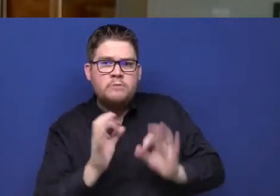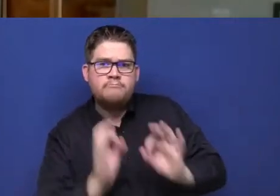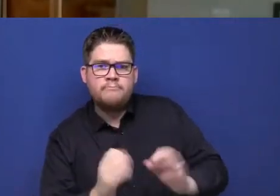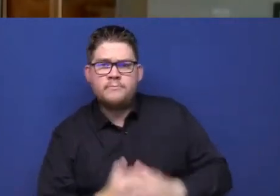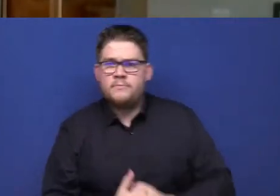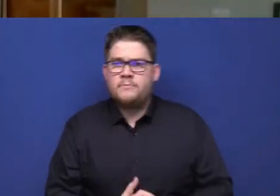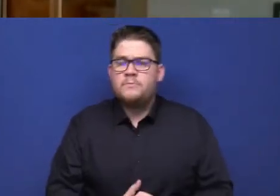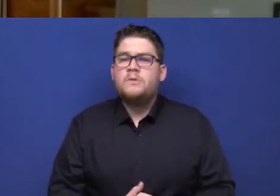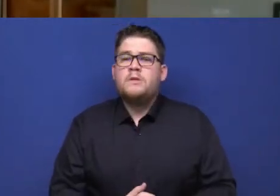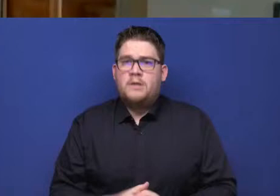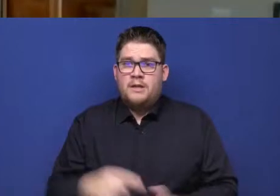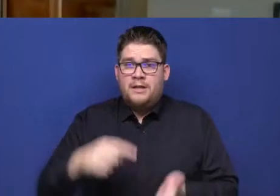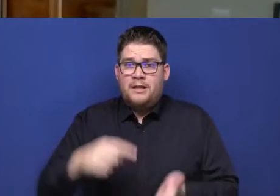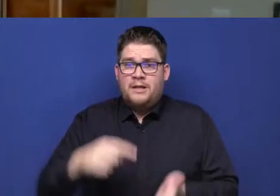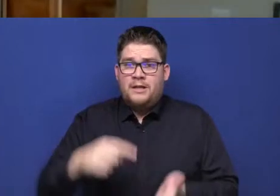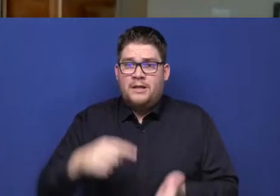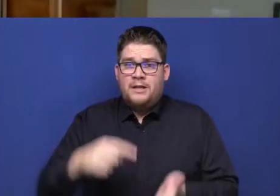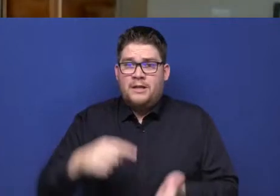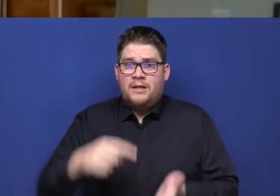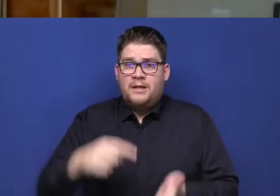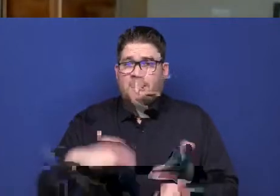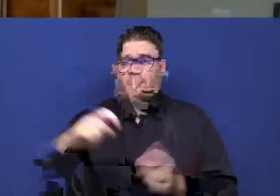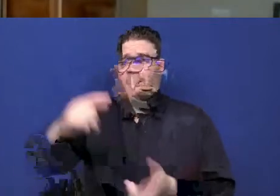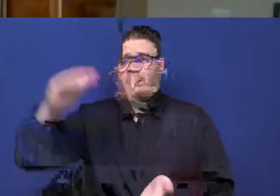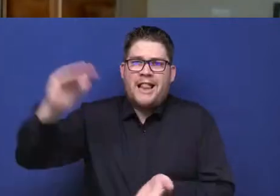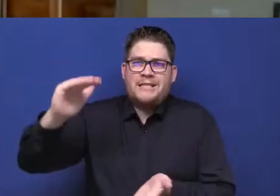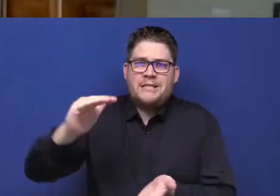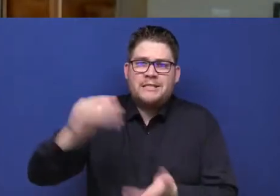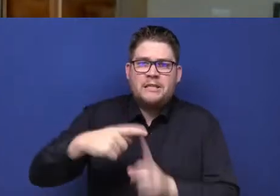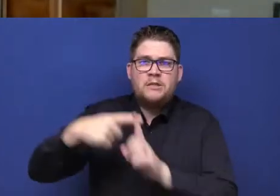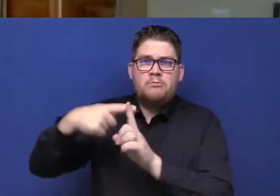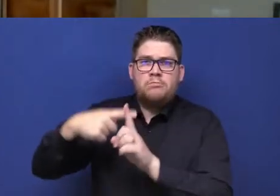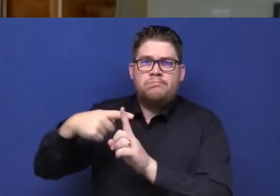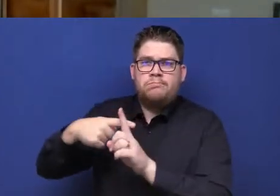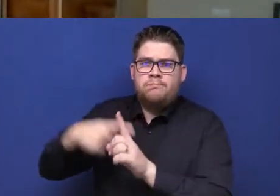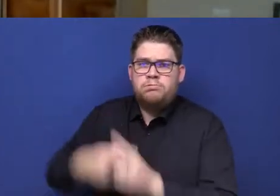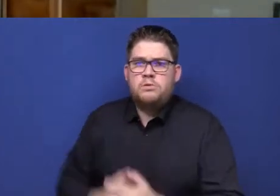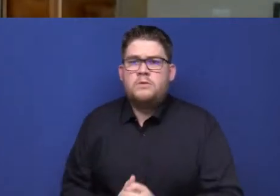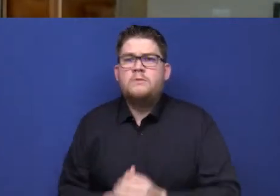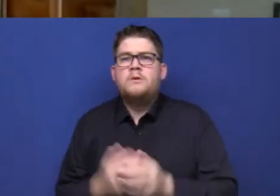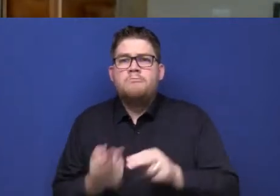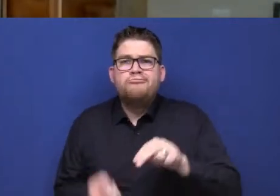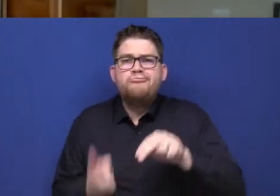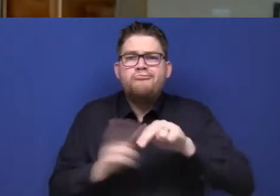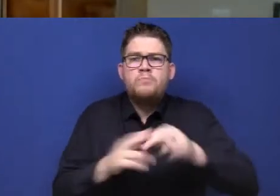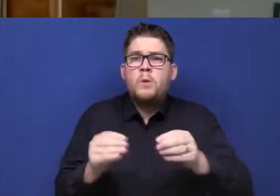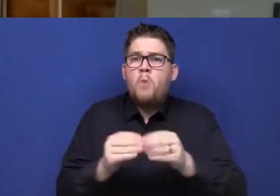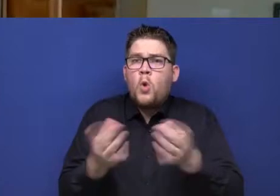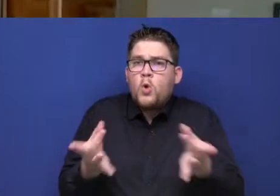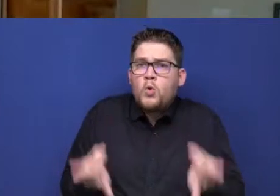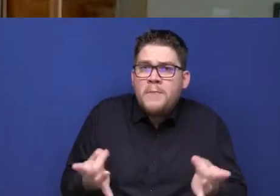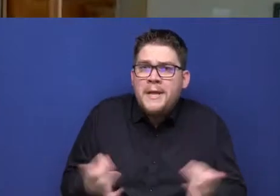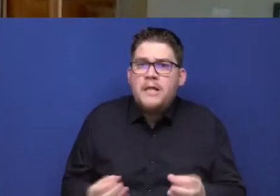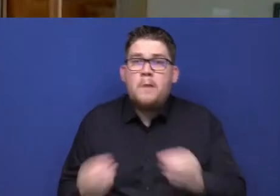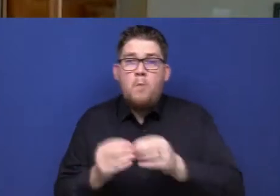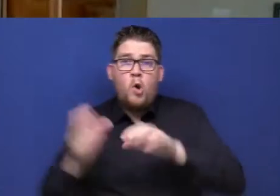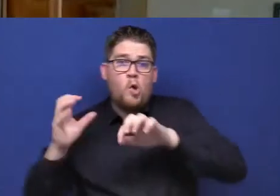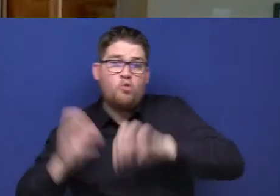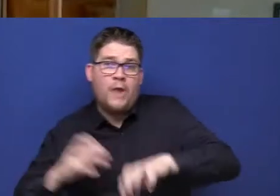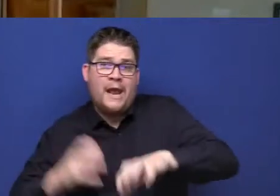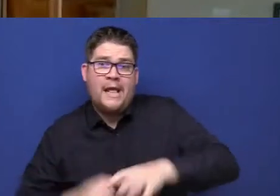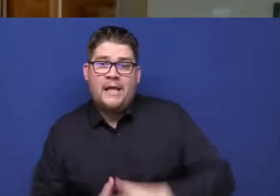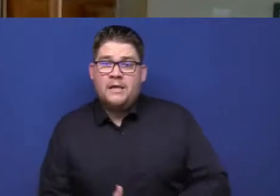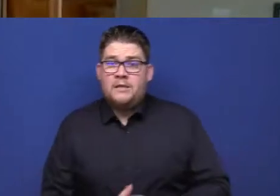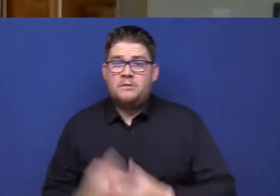able to tighten many of our containment lines. With lower fire behavior, it's allowed our crews to get up and close in many